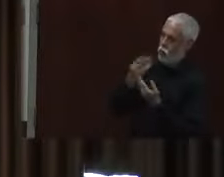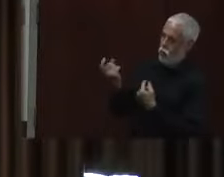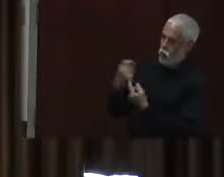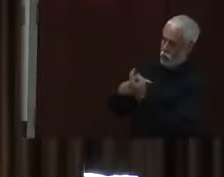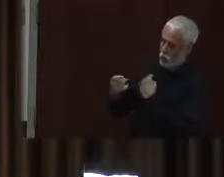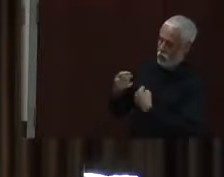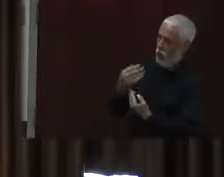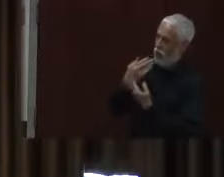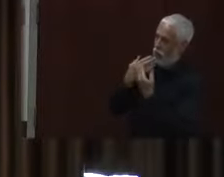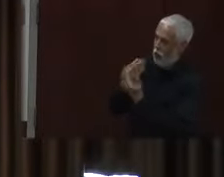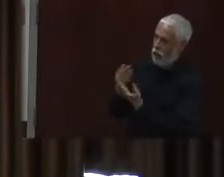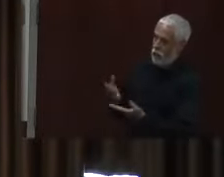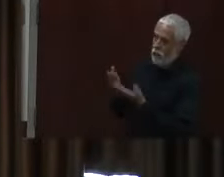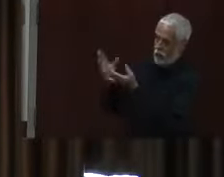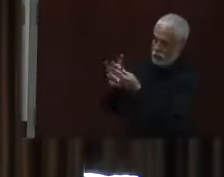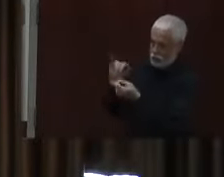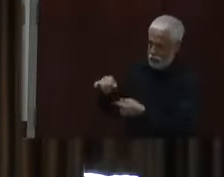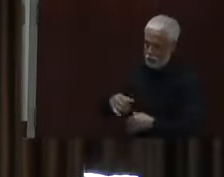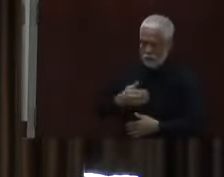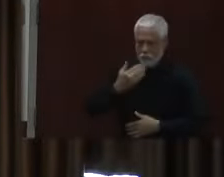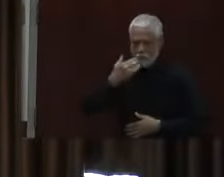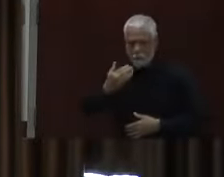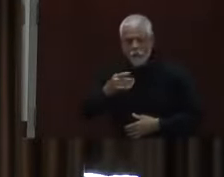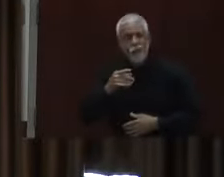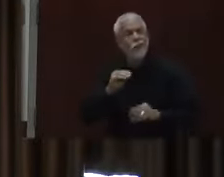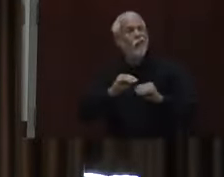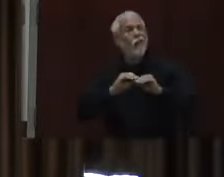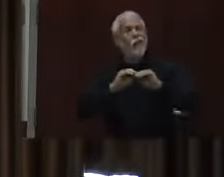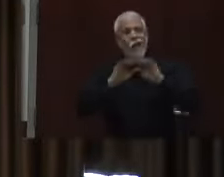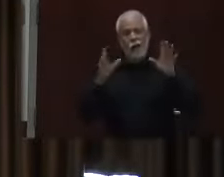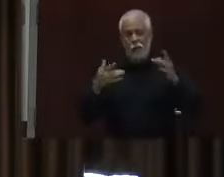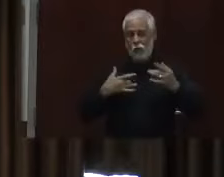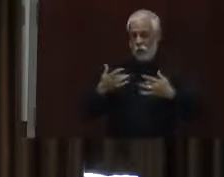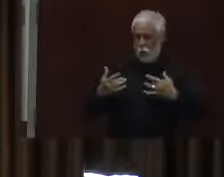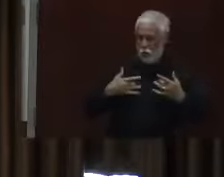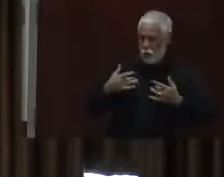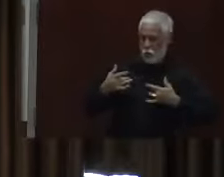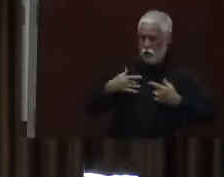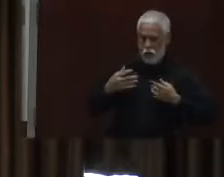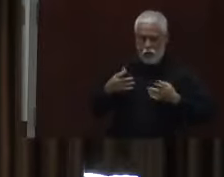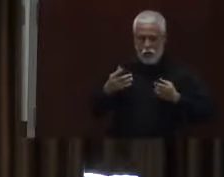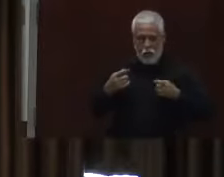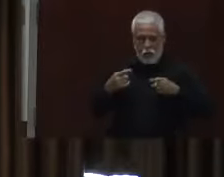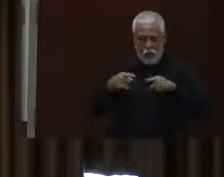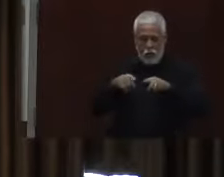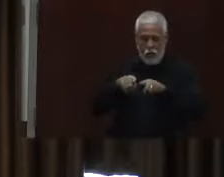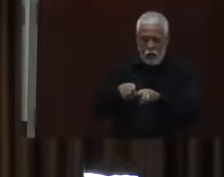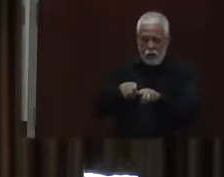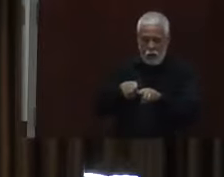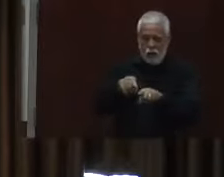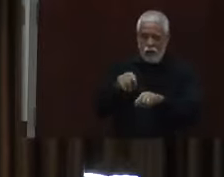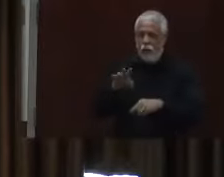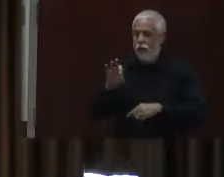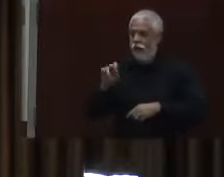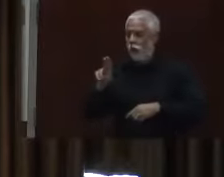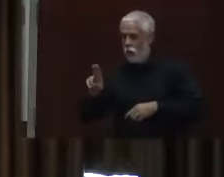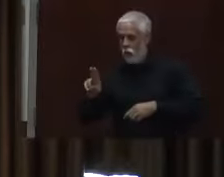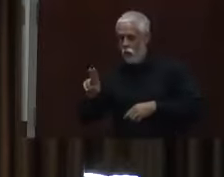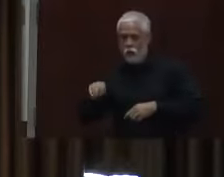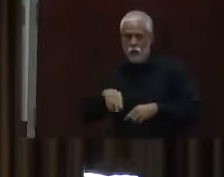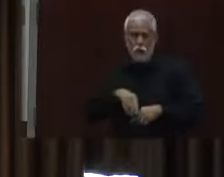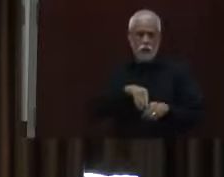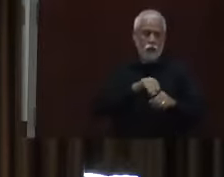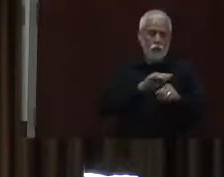I appreciate you bringing it up. Obviously, we're concerned about the confluence of the influenza season and